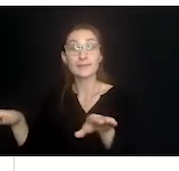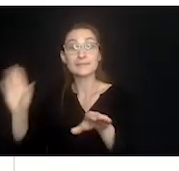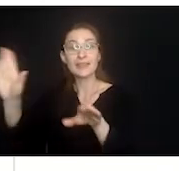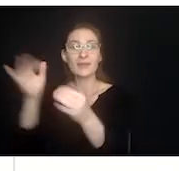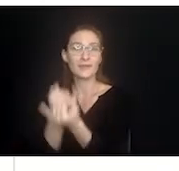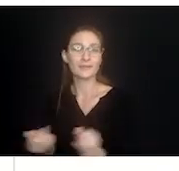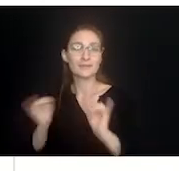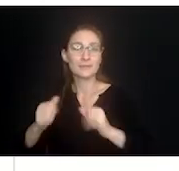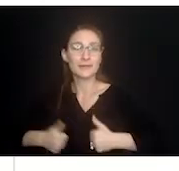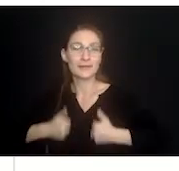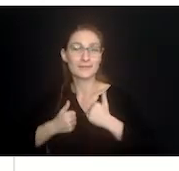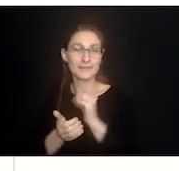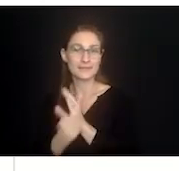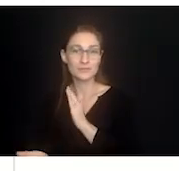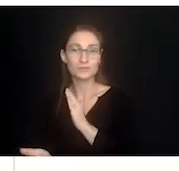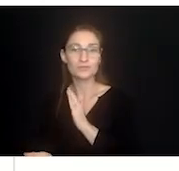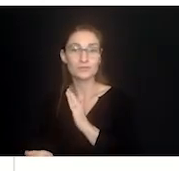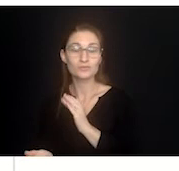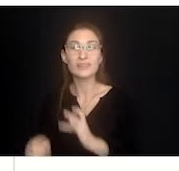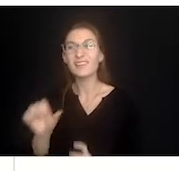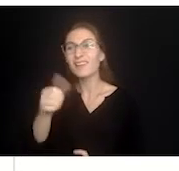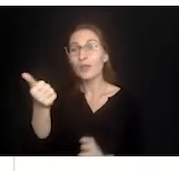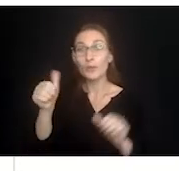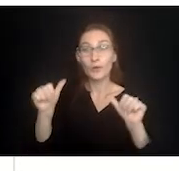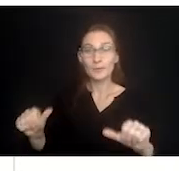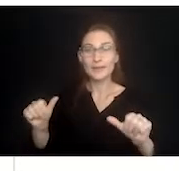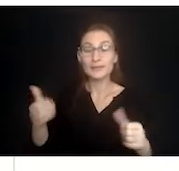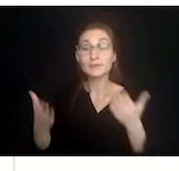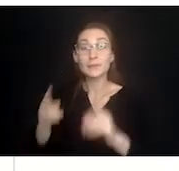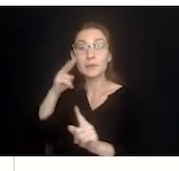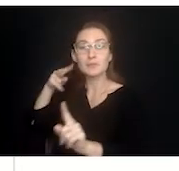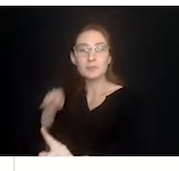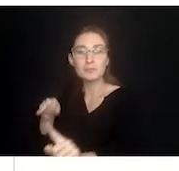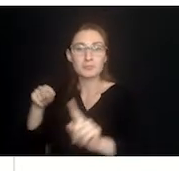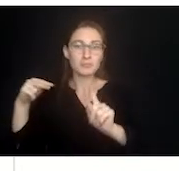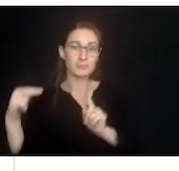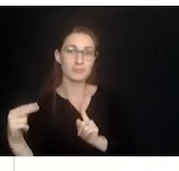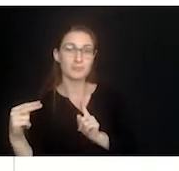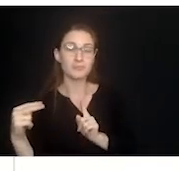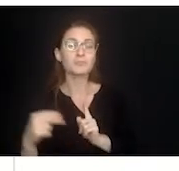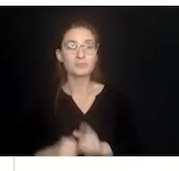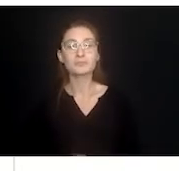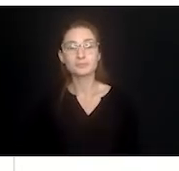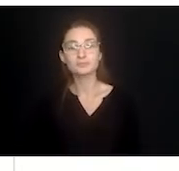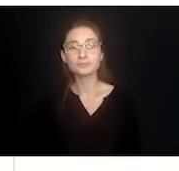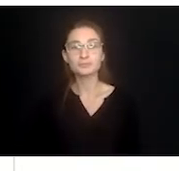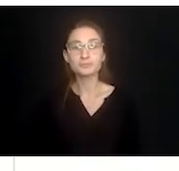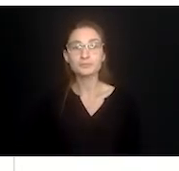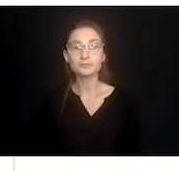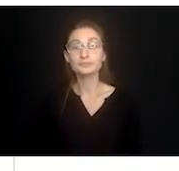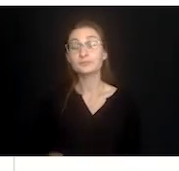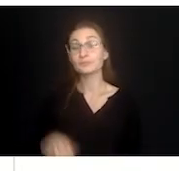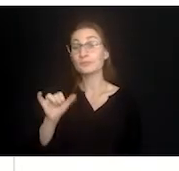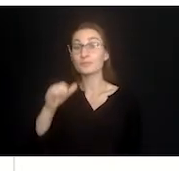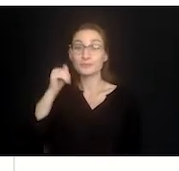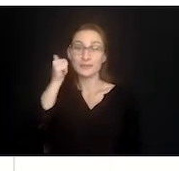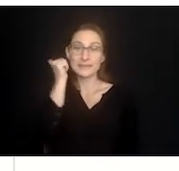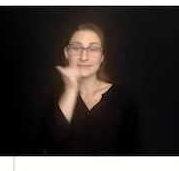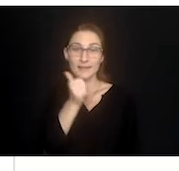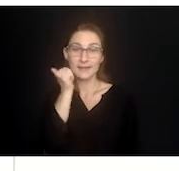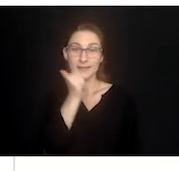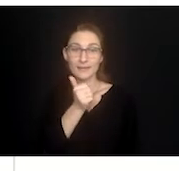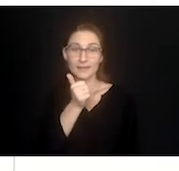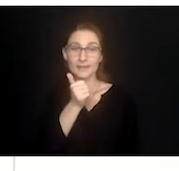us to think about our kids and their independent living skills and other abilities in ways we haven't thought of, or at least not for a